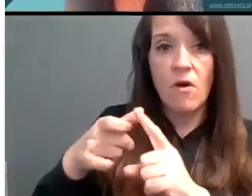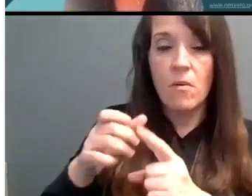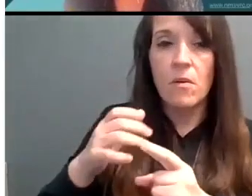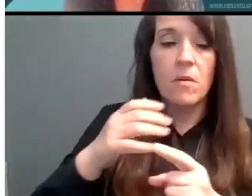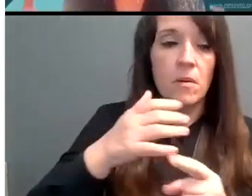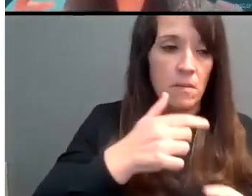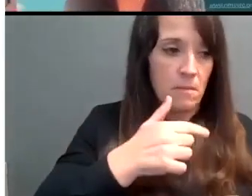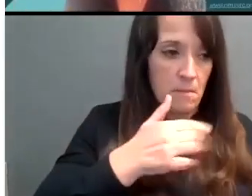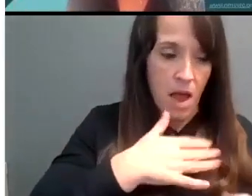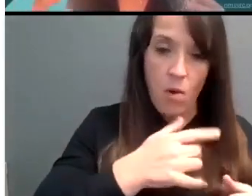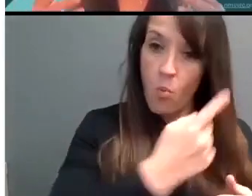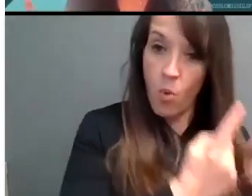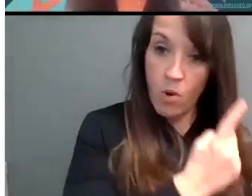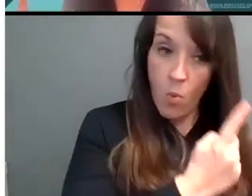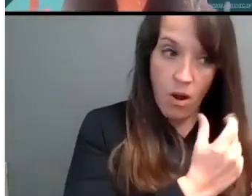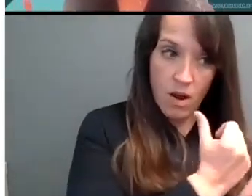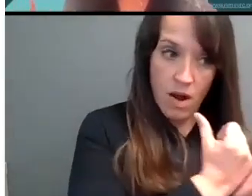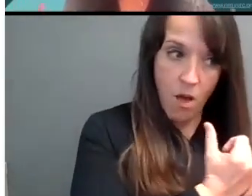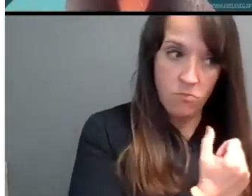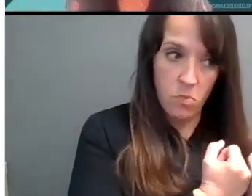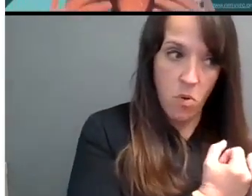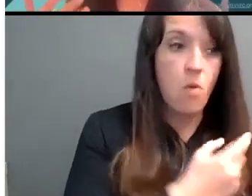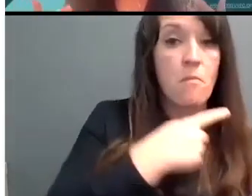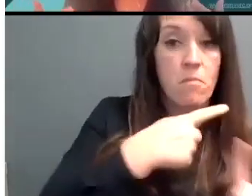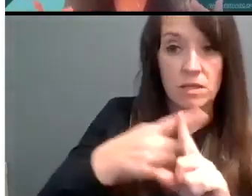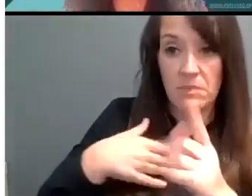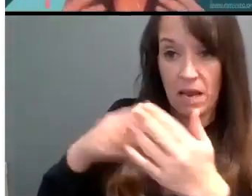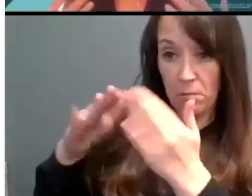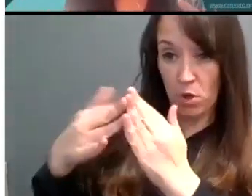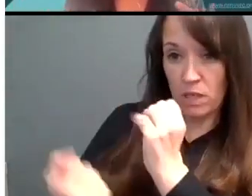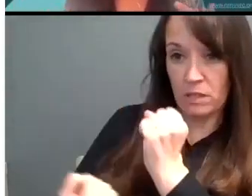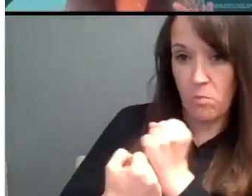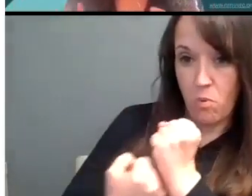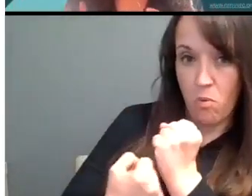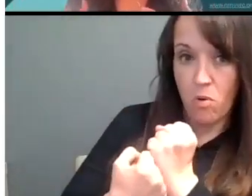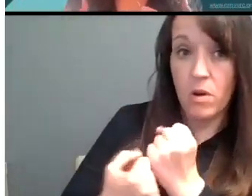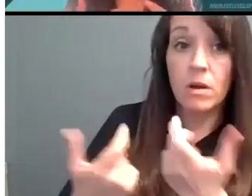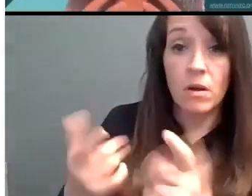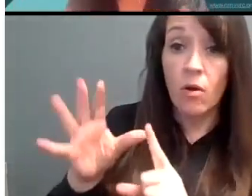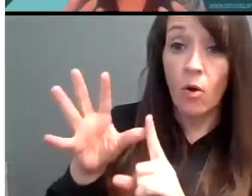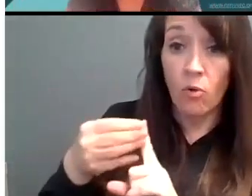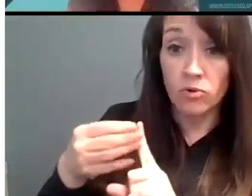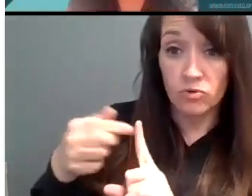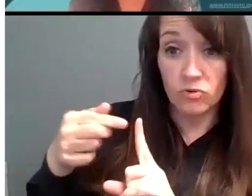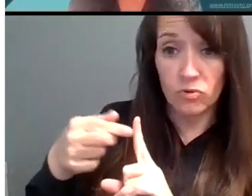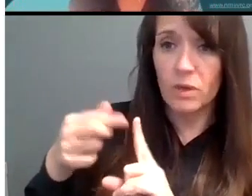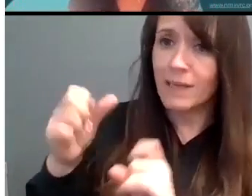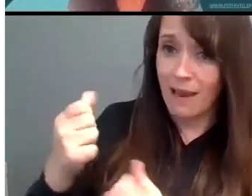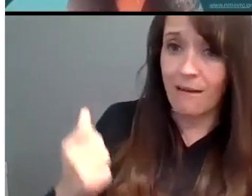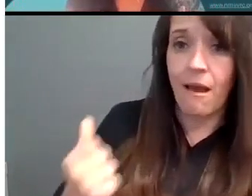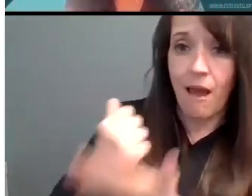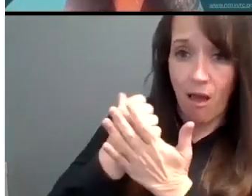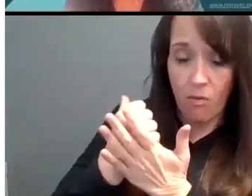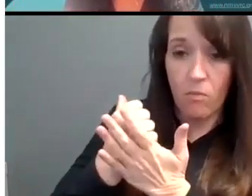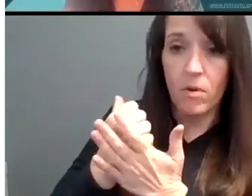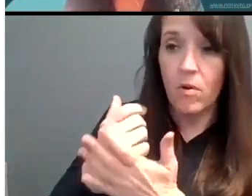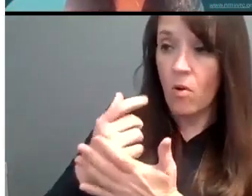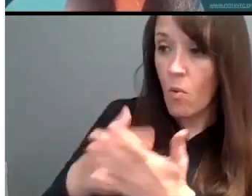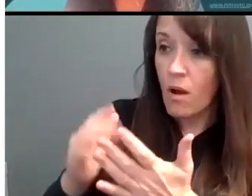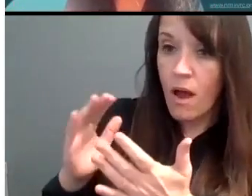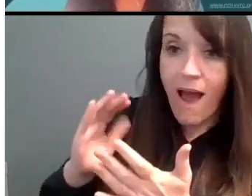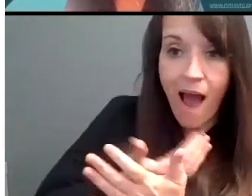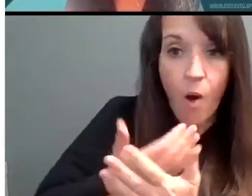community. Culture can be really protective. Our traditions and how they help us manage distress